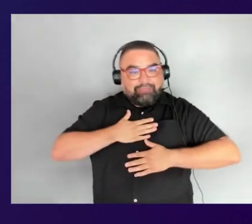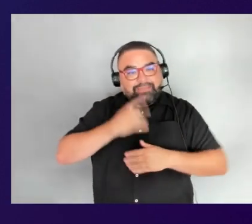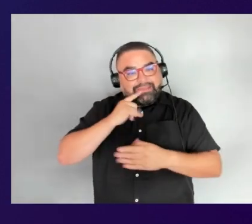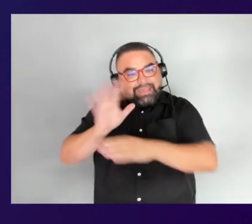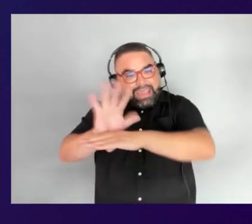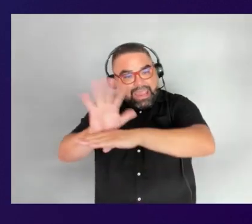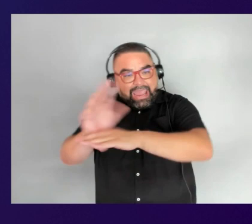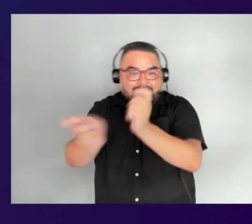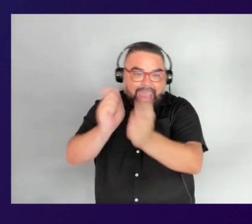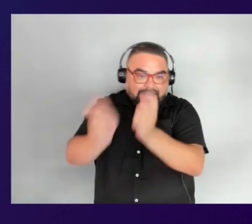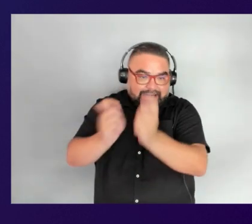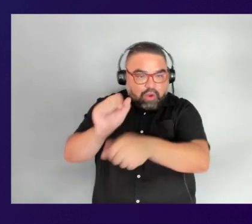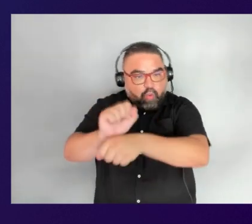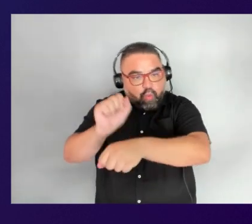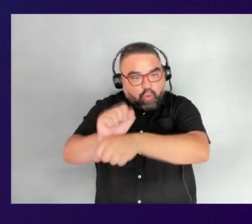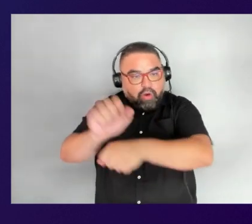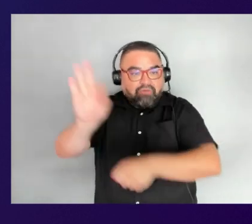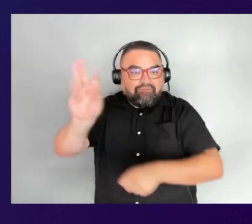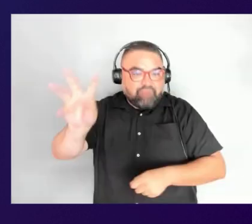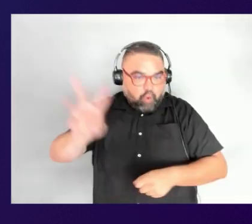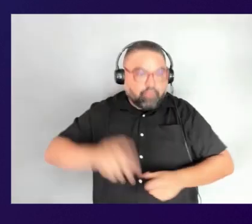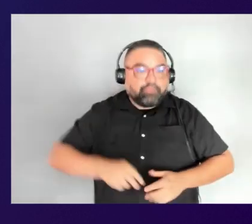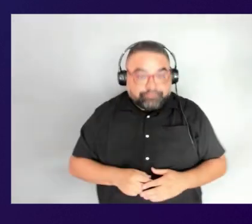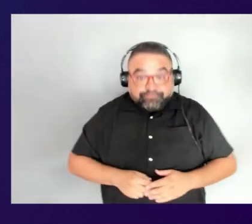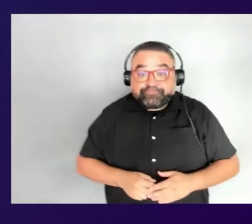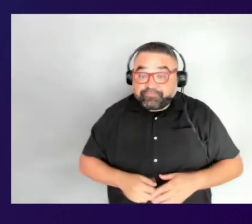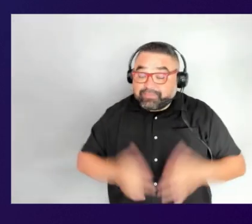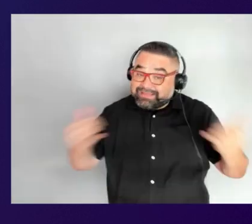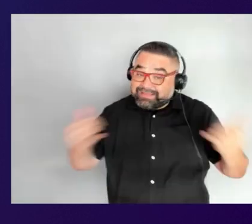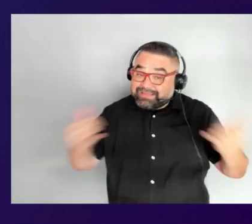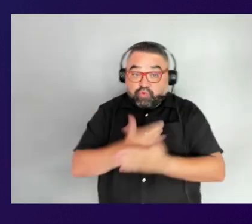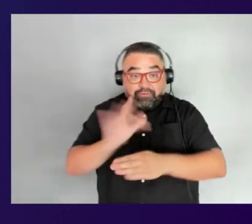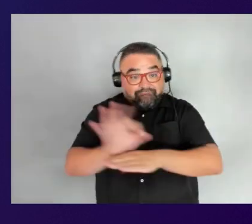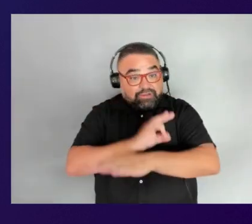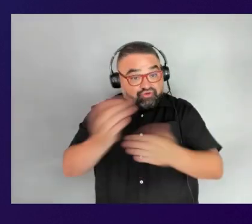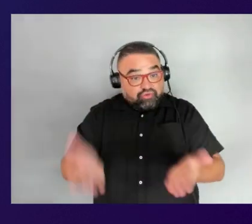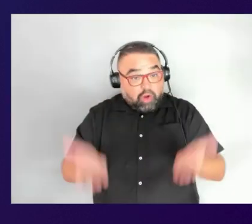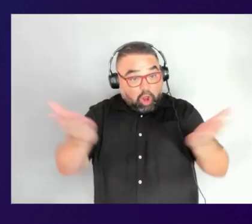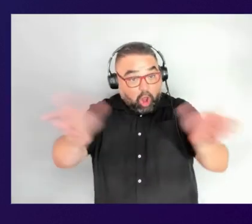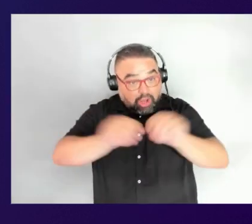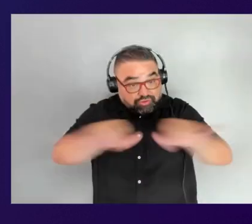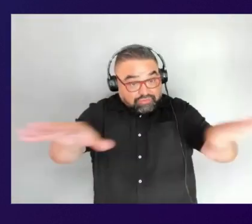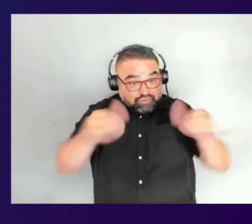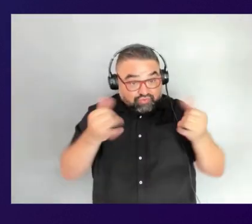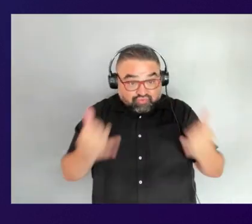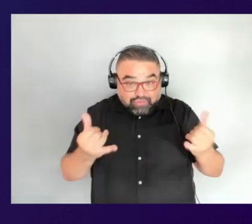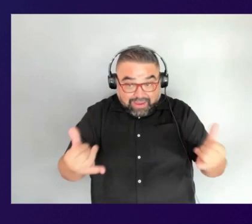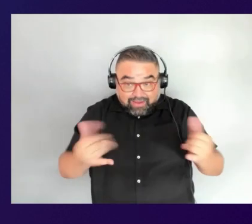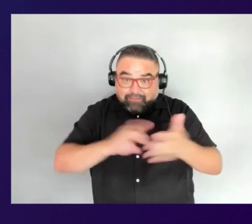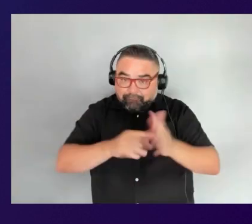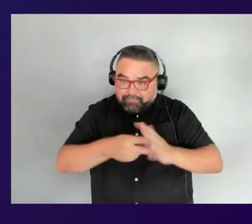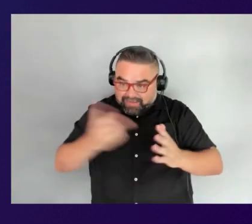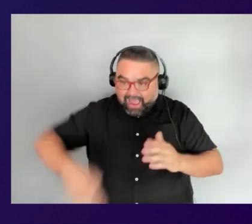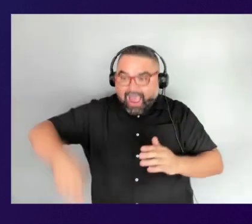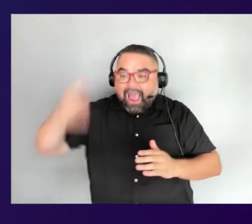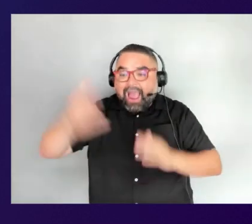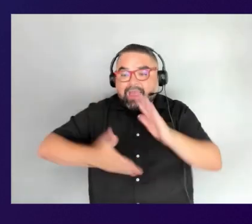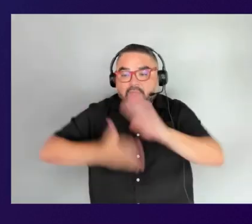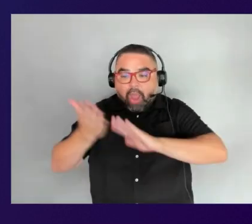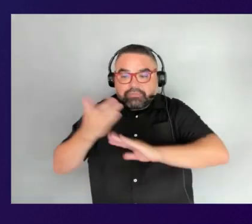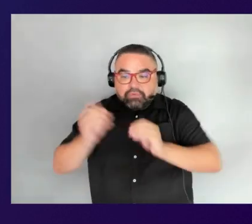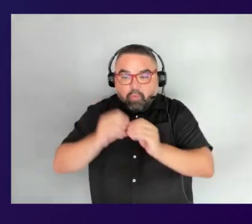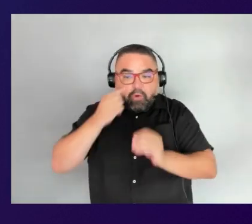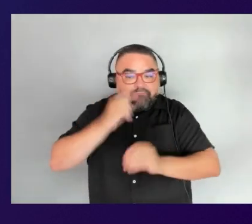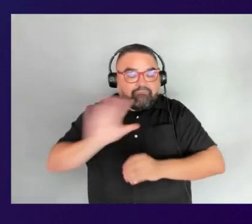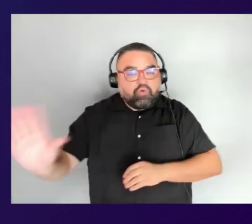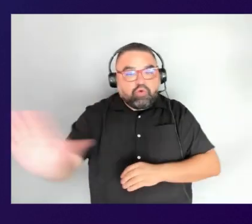We're excited to announce a new feature that we launched today, which enables you to get even higher throughputs and higher IOPS capacity for your Amazon FSx